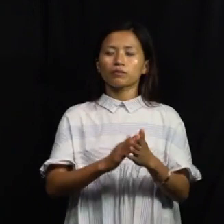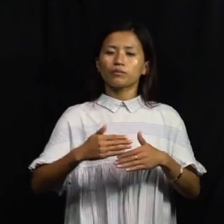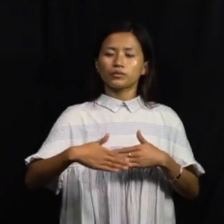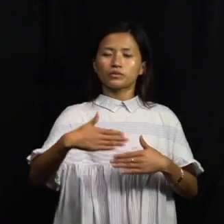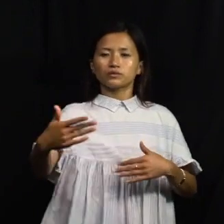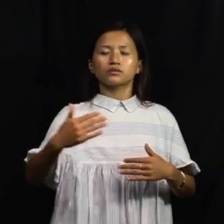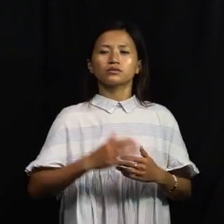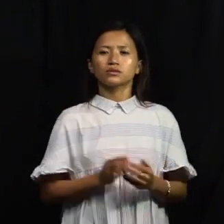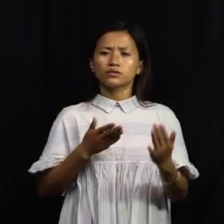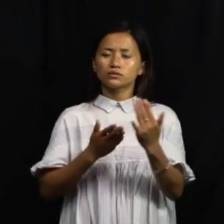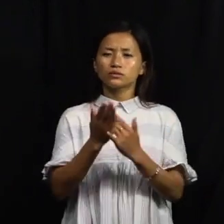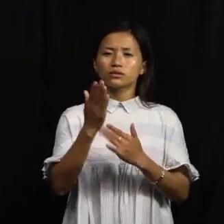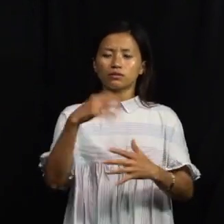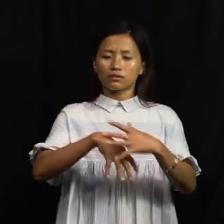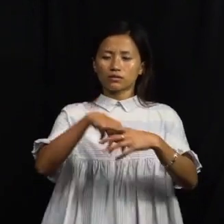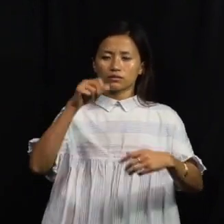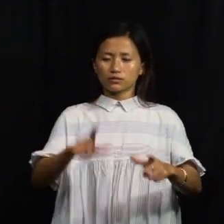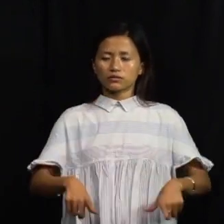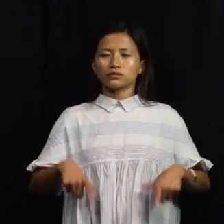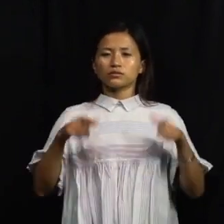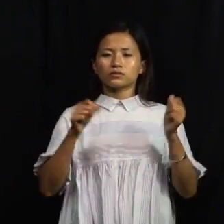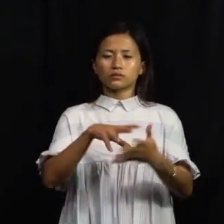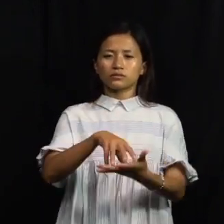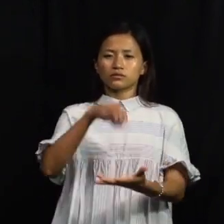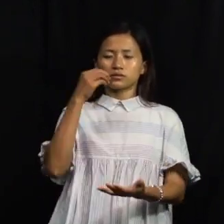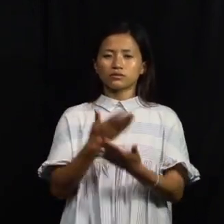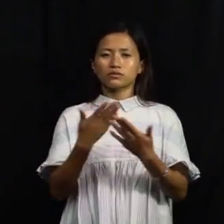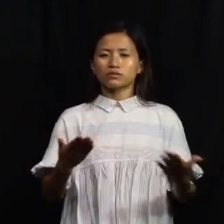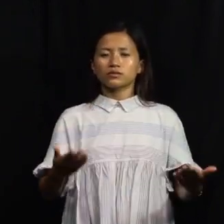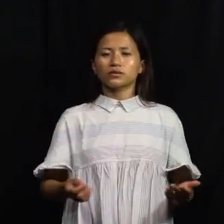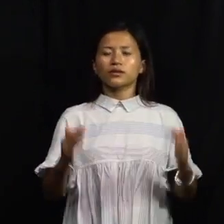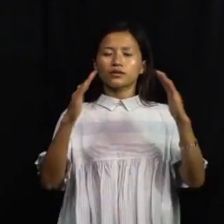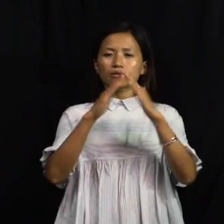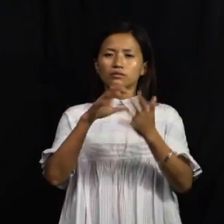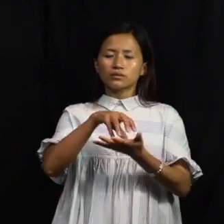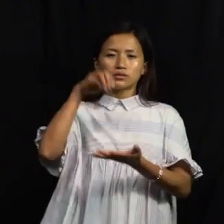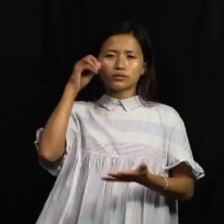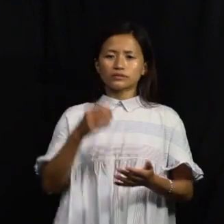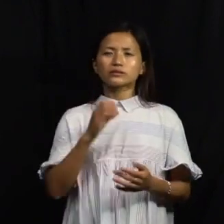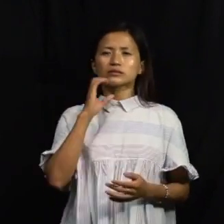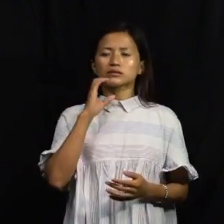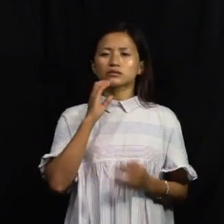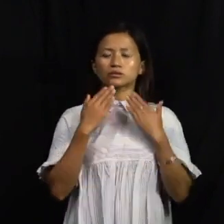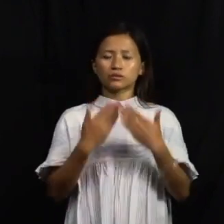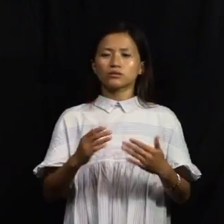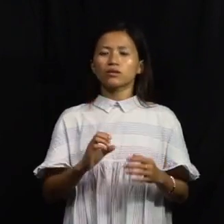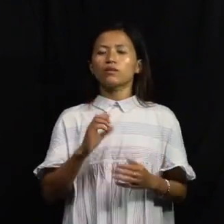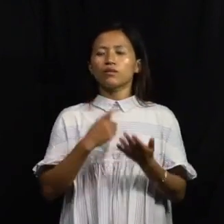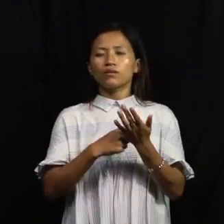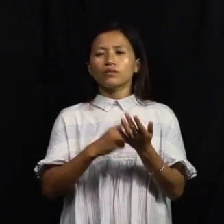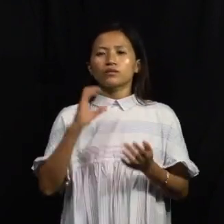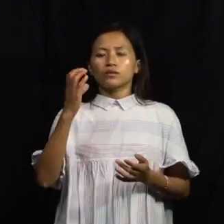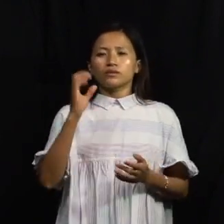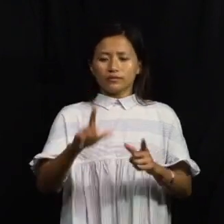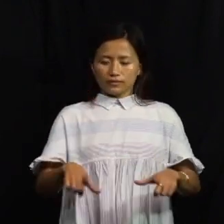continues all throughout life, and the things that we learn at home, the things that we learn in the school or college, or the life